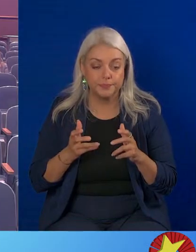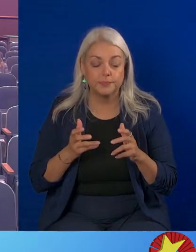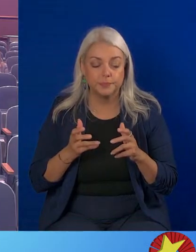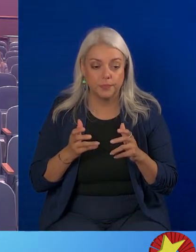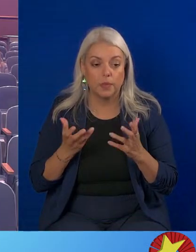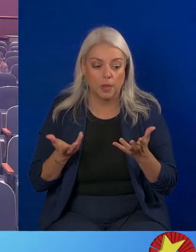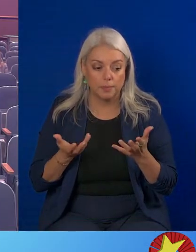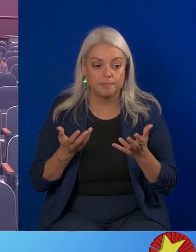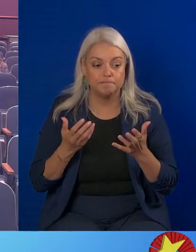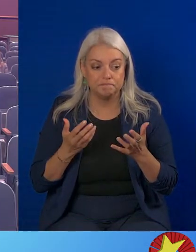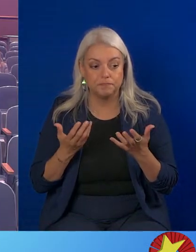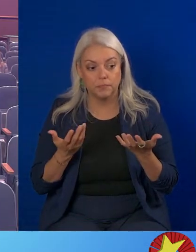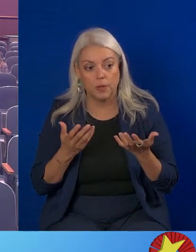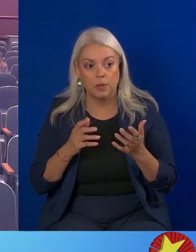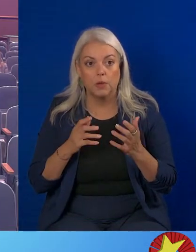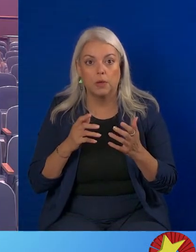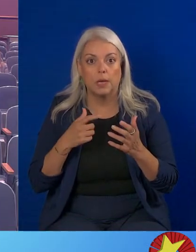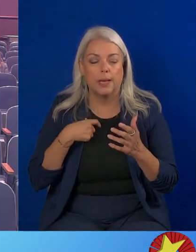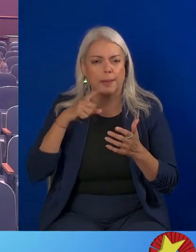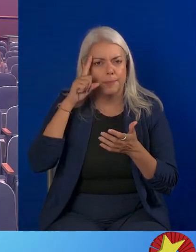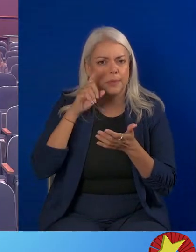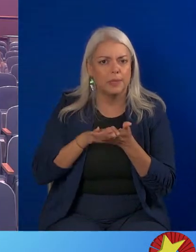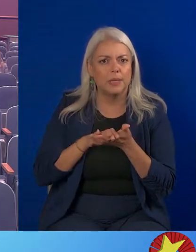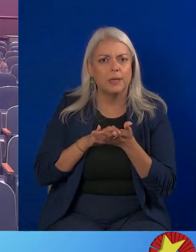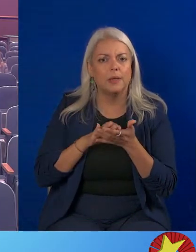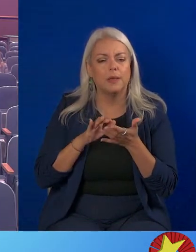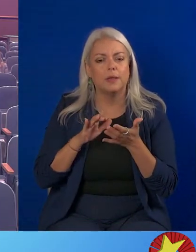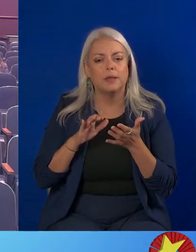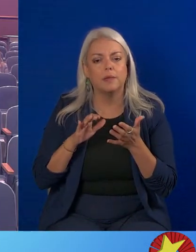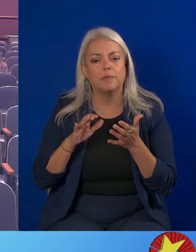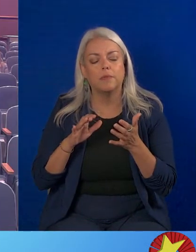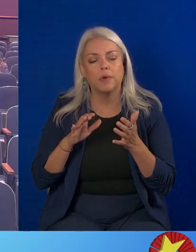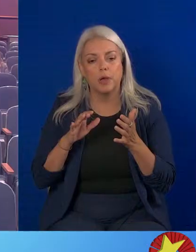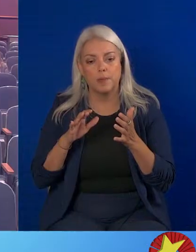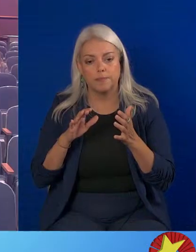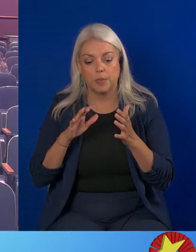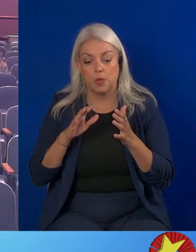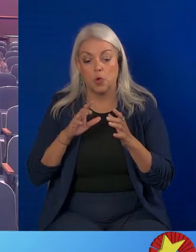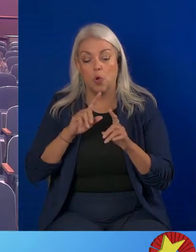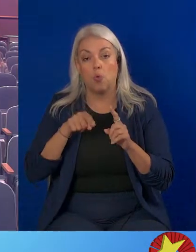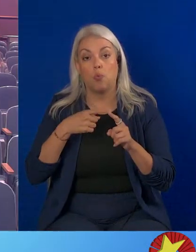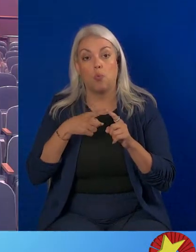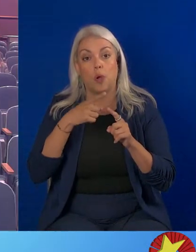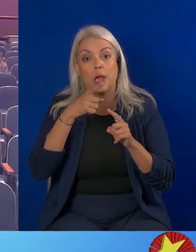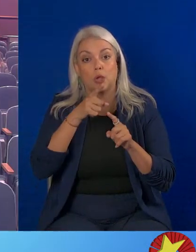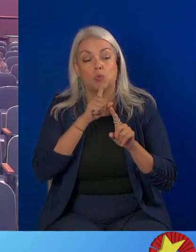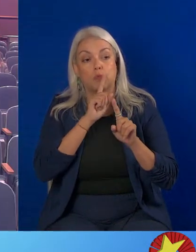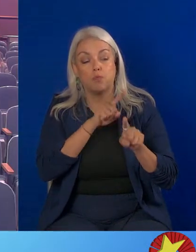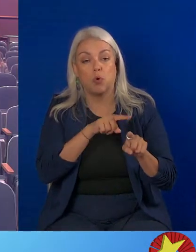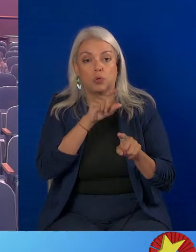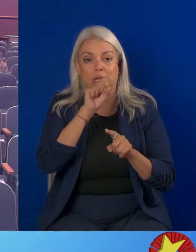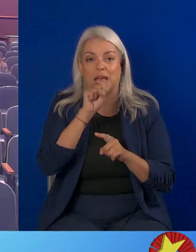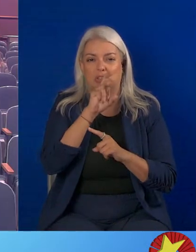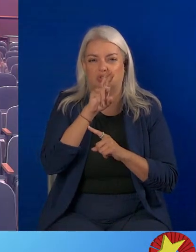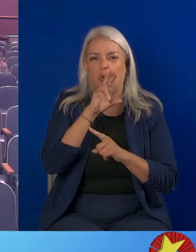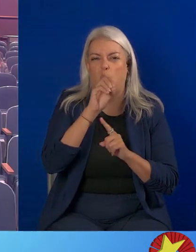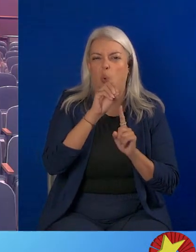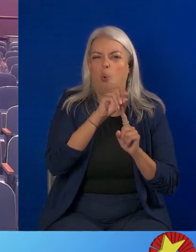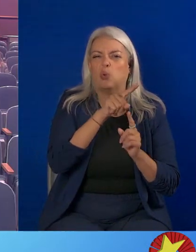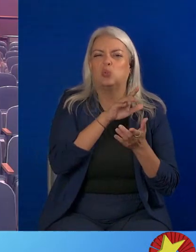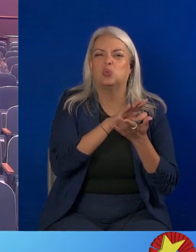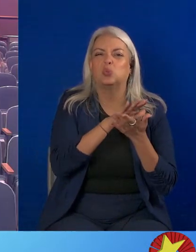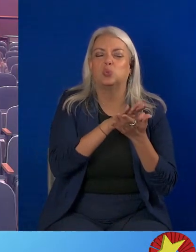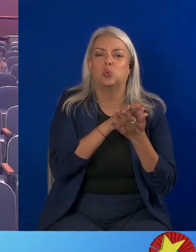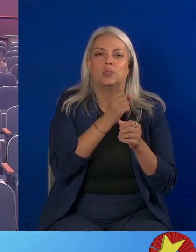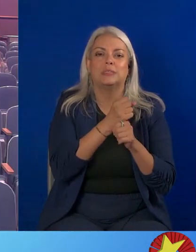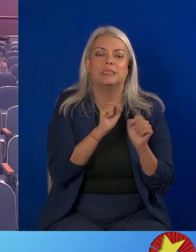that essentially, I believe that a report to like an SRO or a school safety officer does